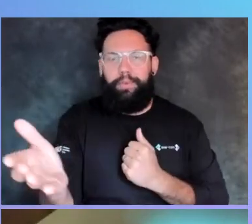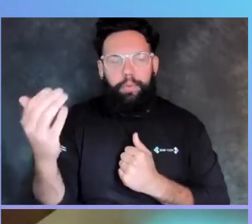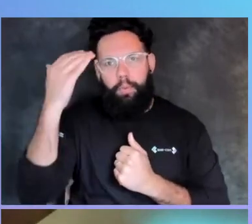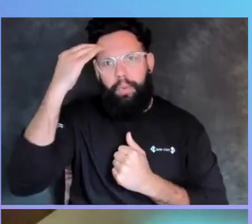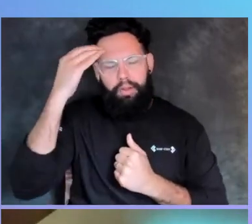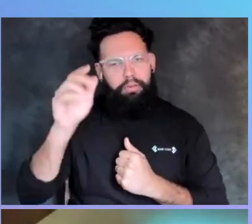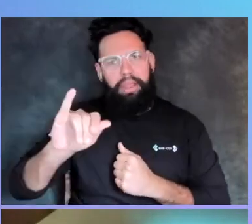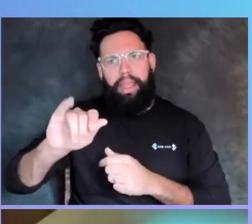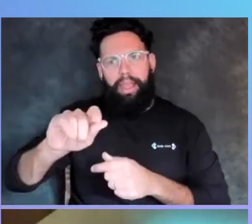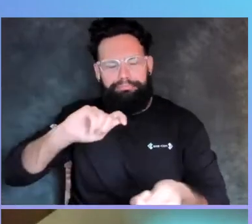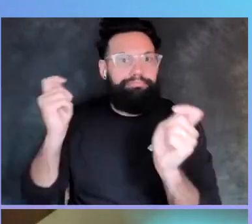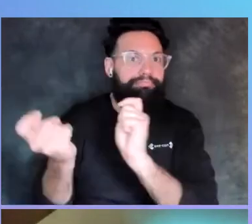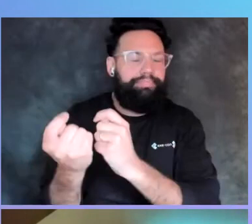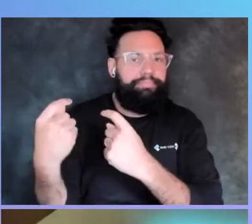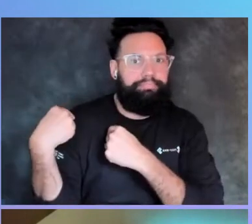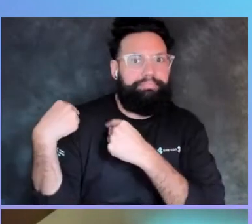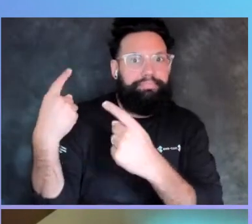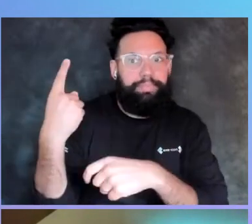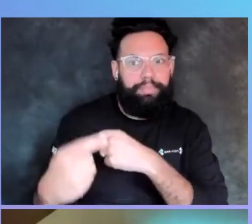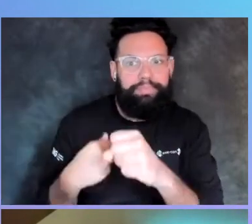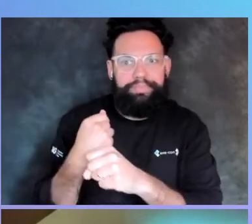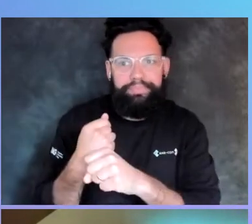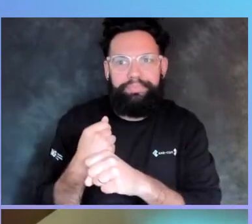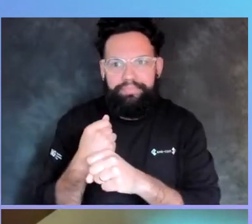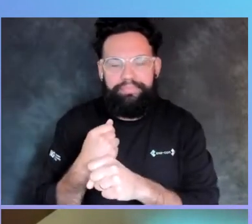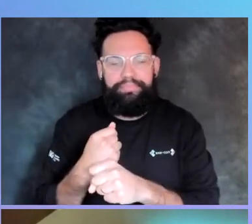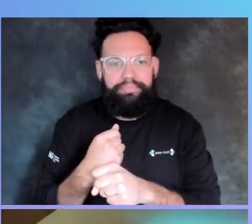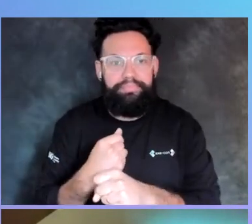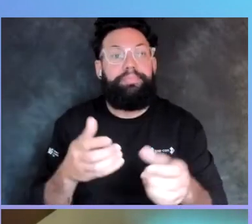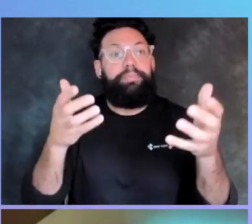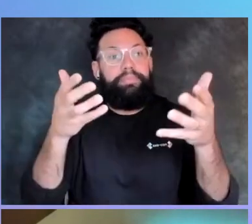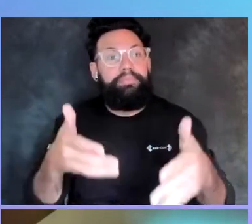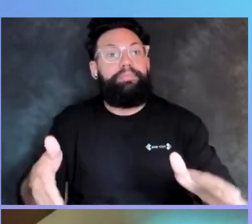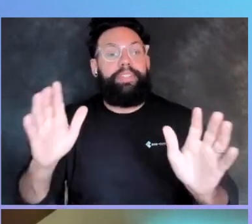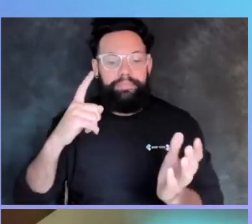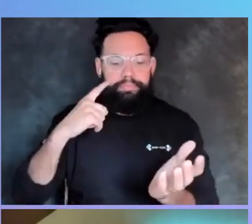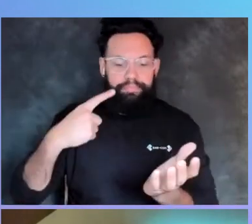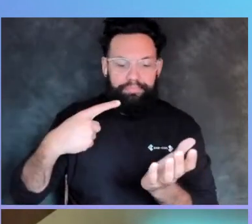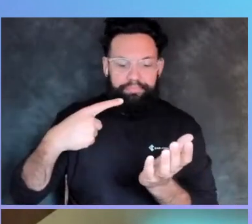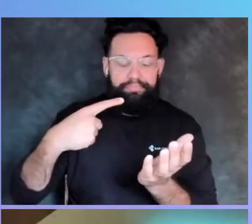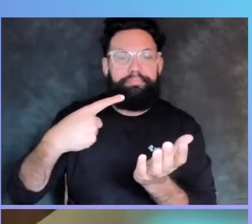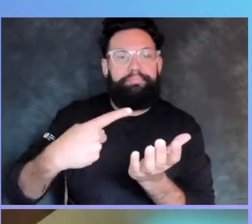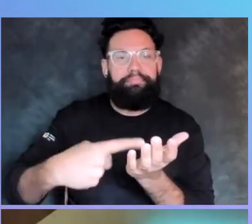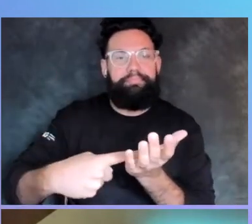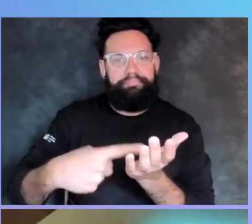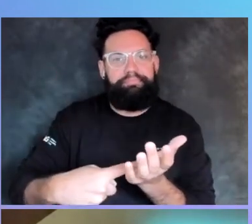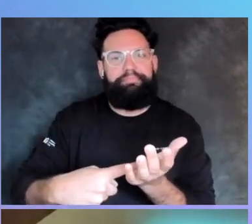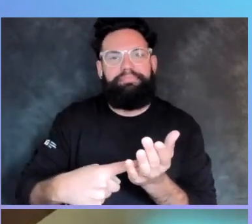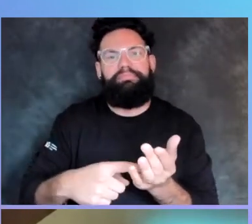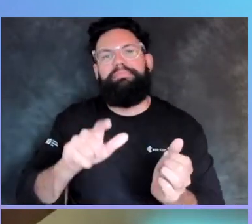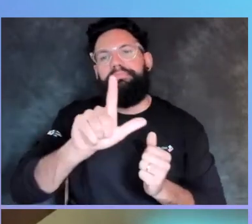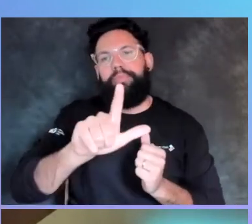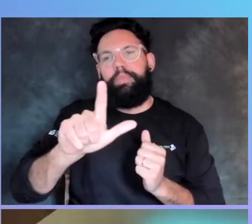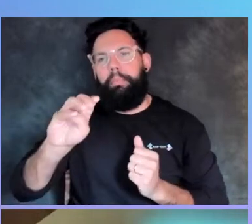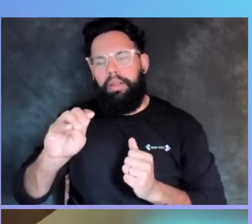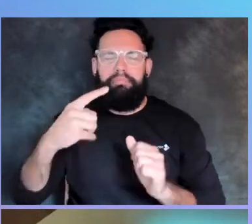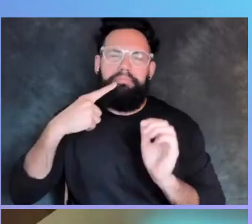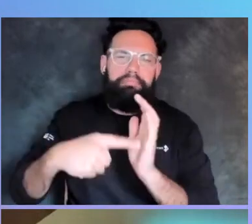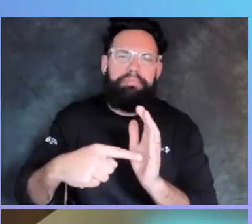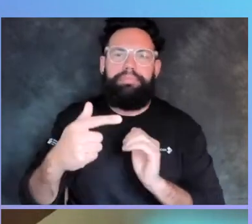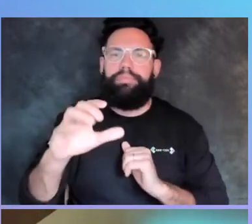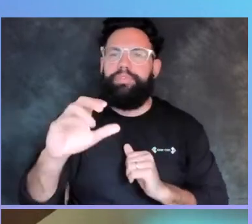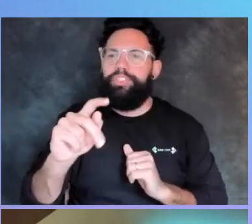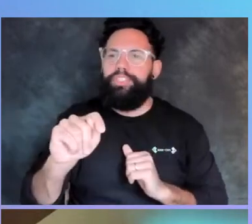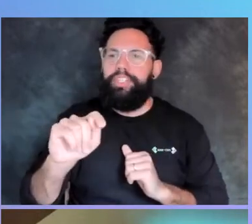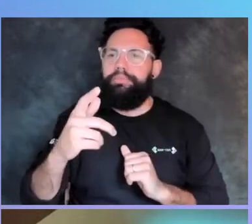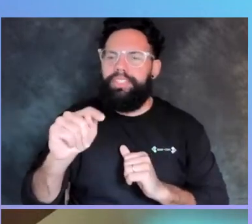substantially in the past year. And then we will dive into how large language models like ChatGPT roughly work at a high level.